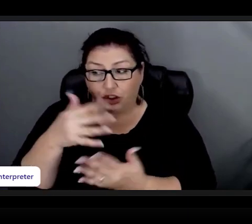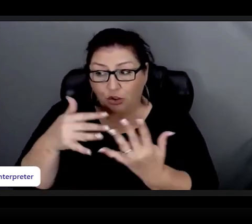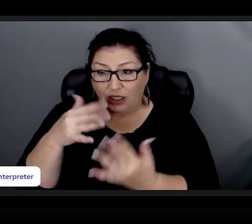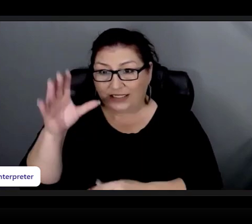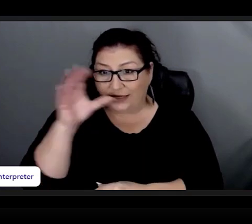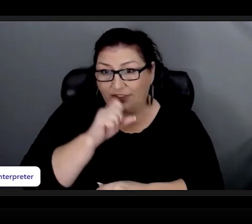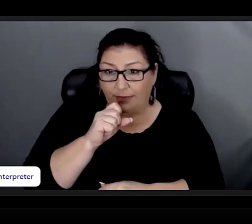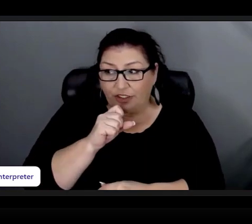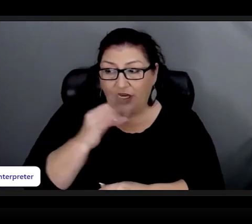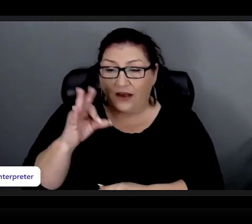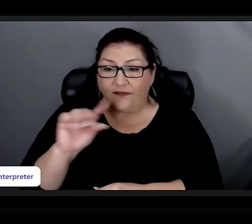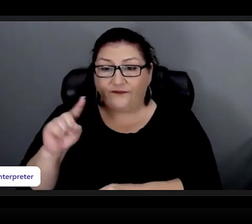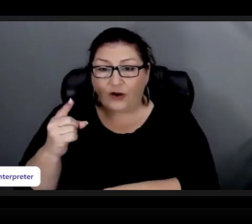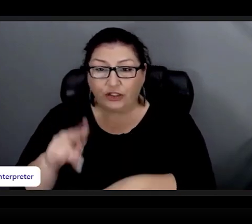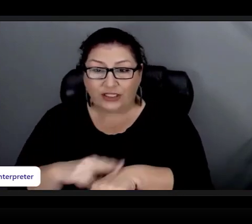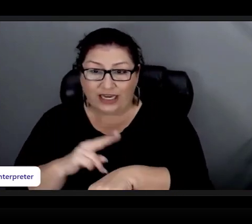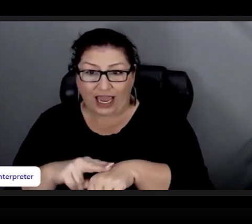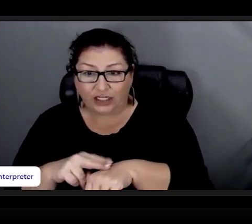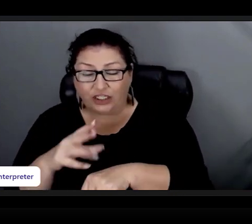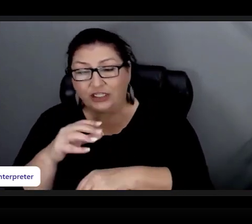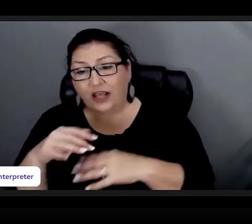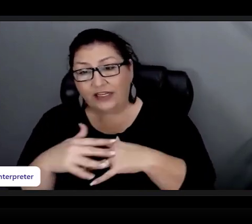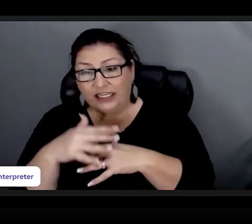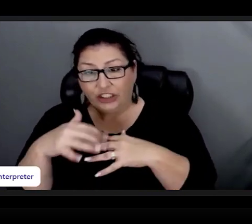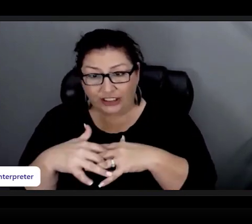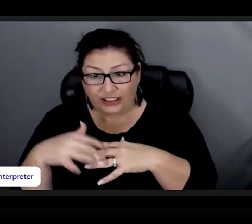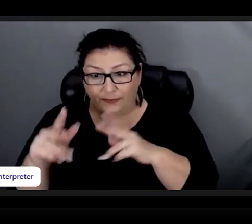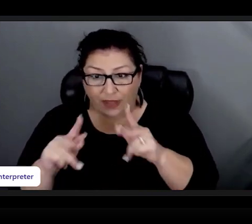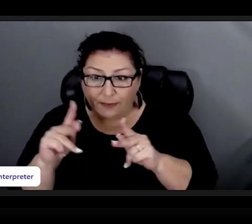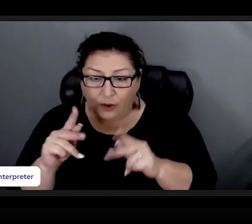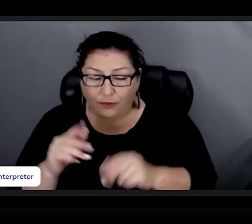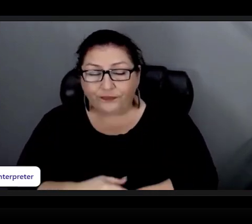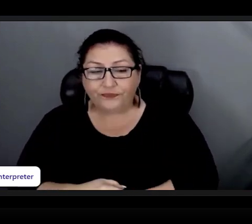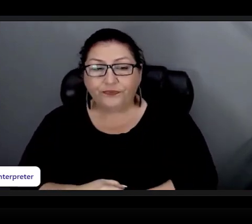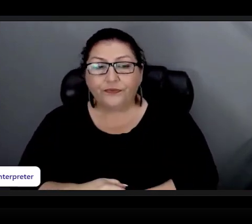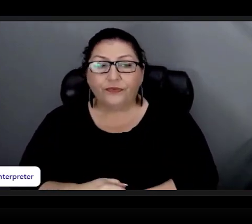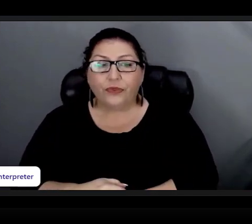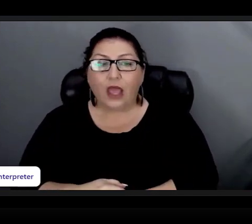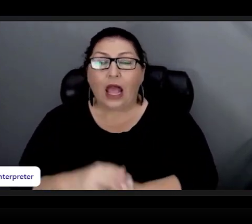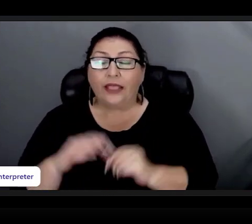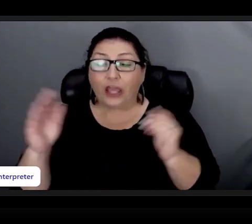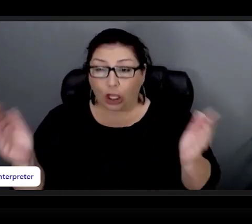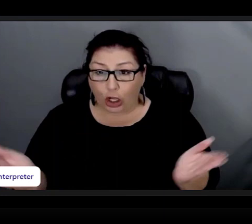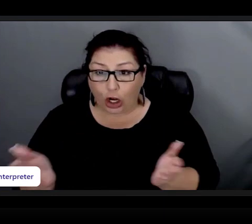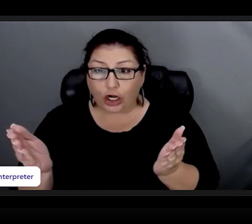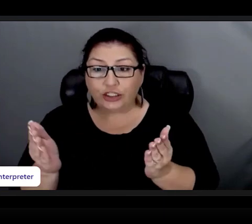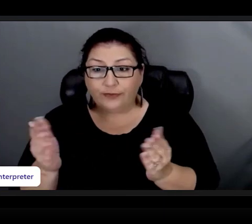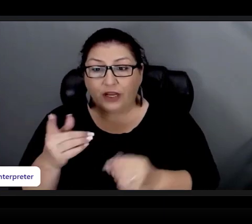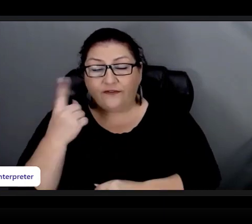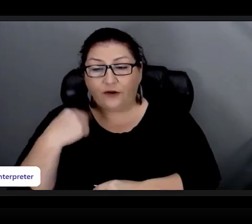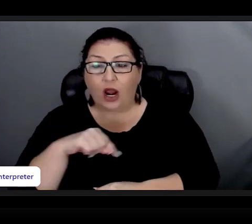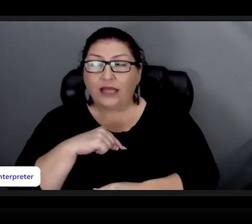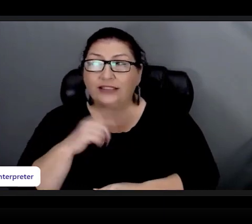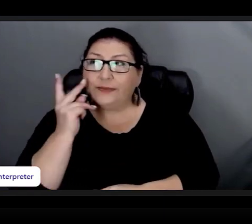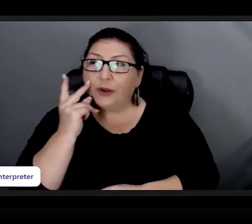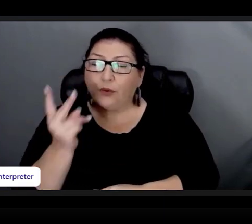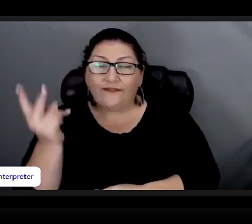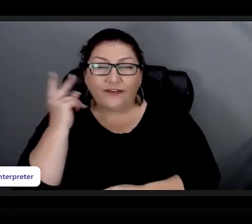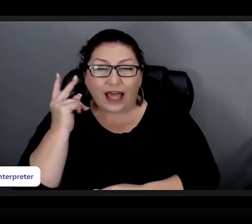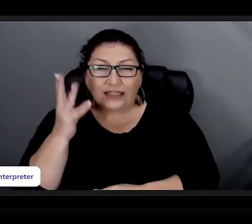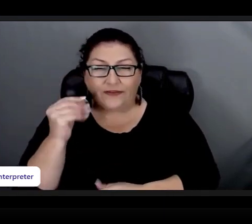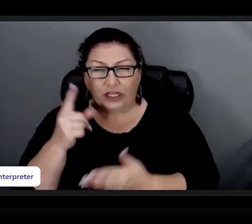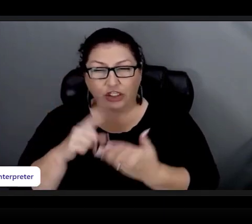First Nations, Métis, and Indigenous people. The encouragement for us to be reflective and check